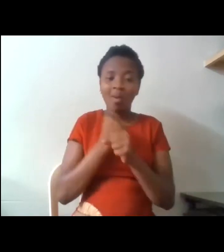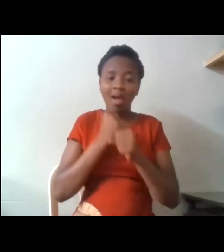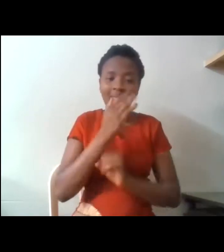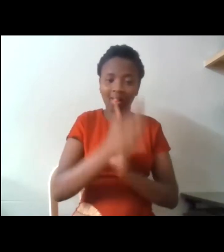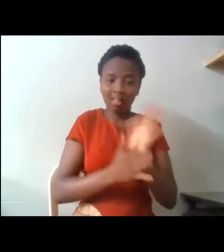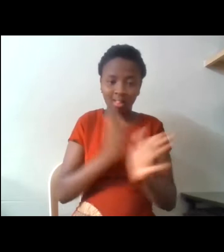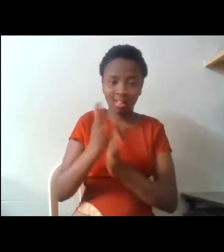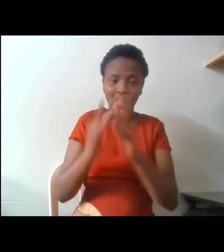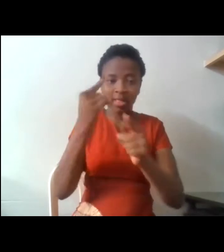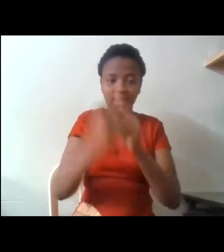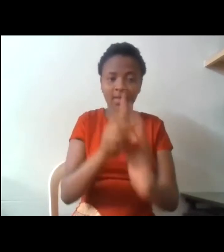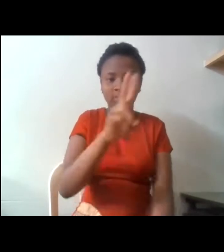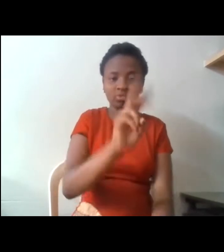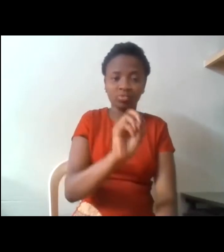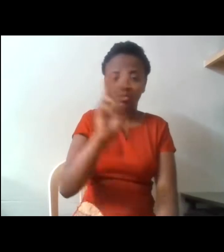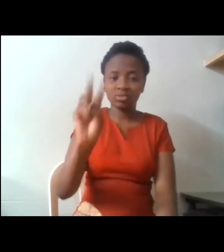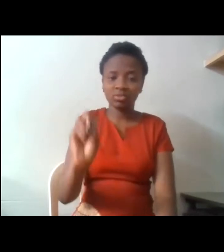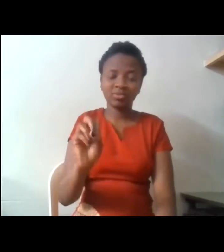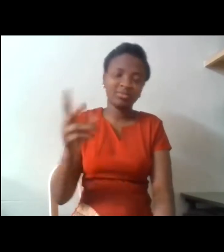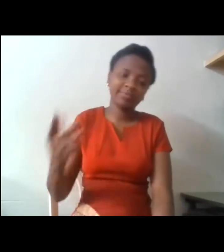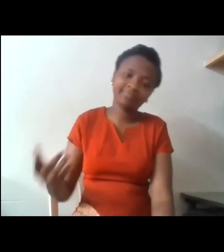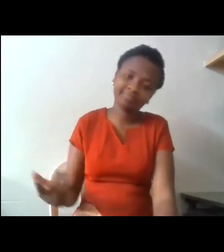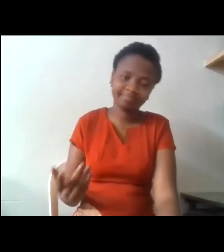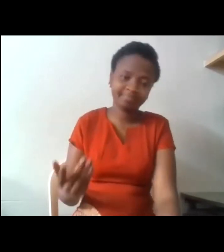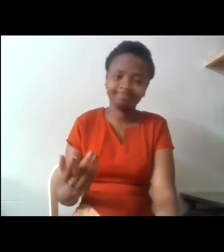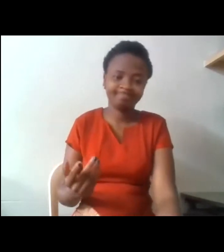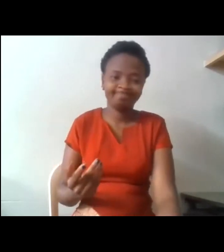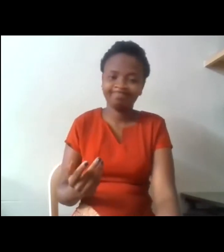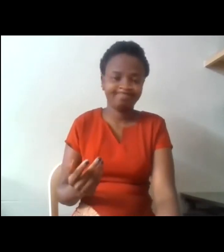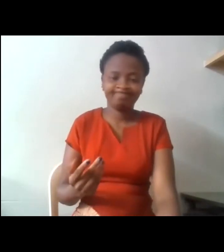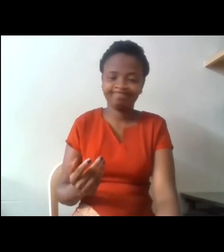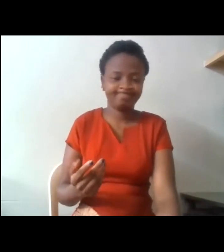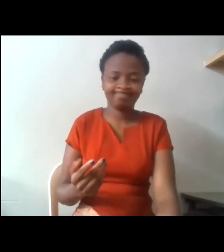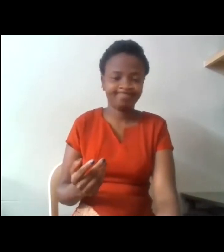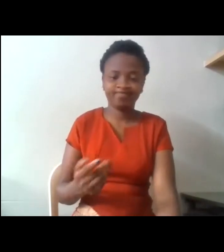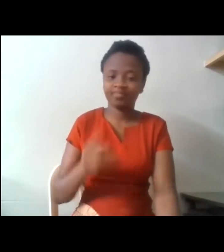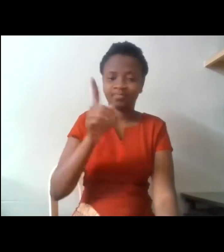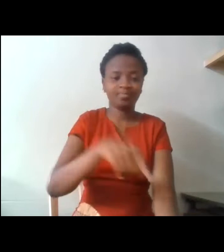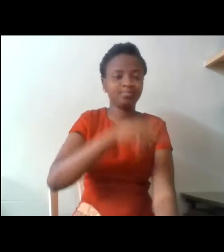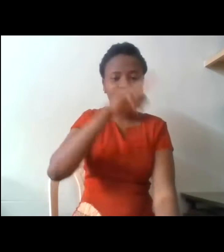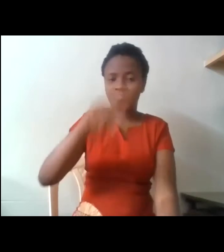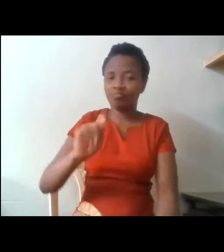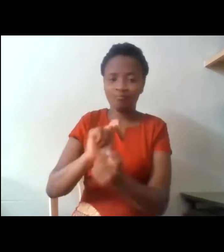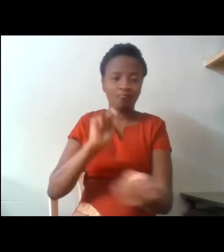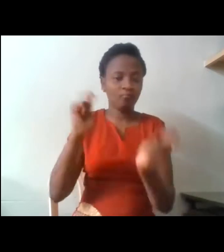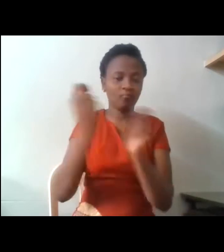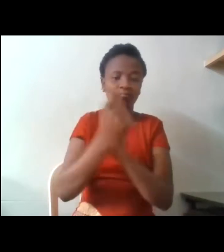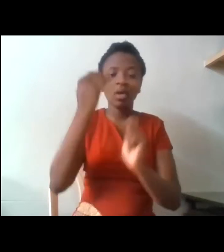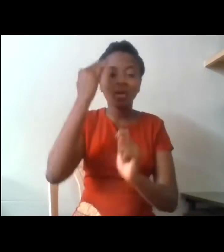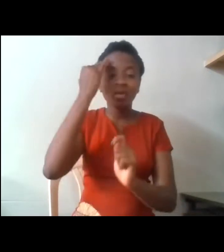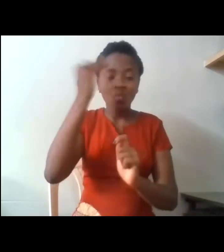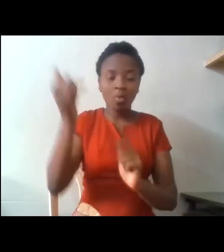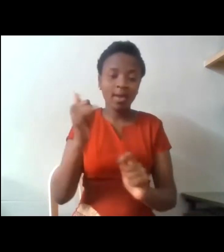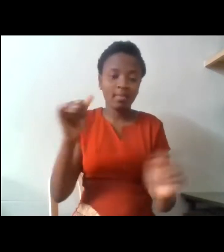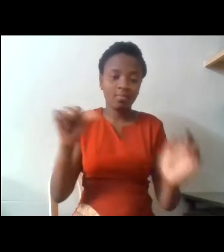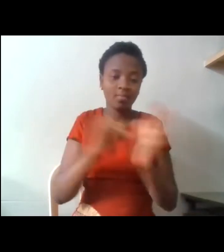our partners, with OPDs in the different countries where we work, they of course had to be changed due to the disruptions and